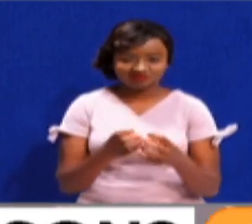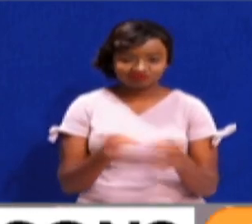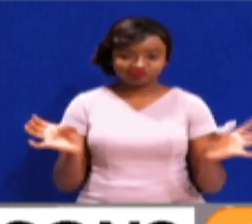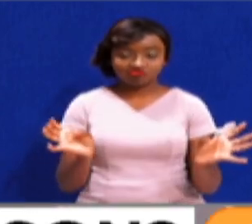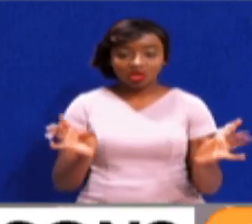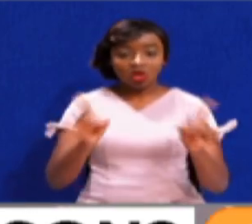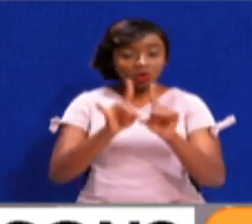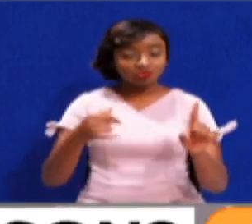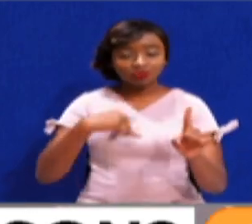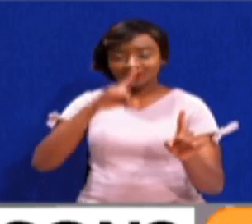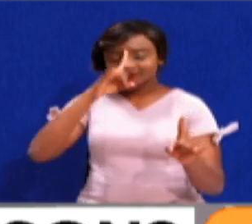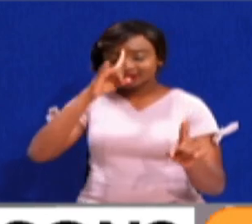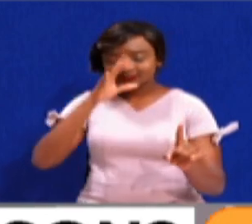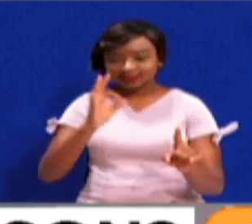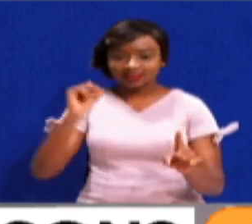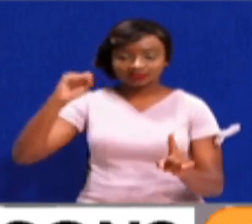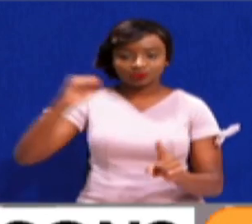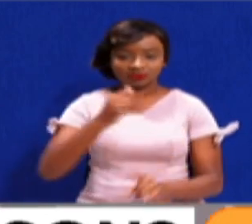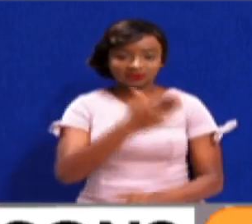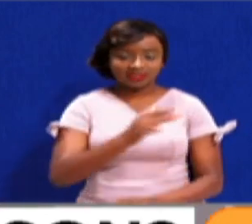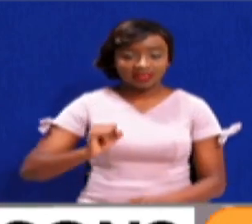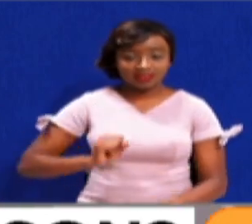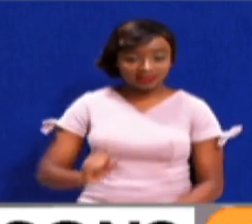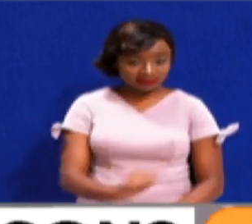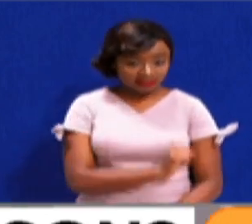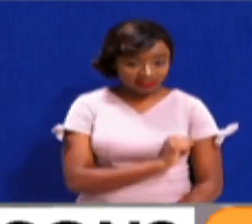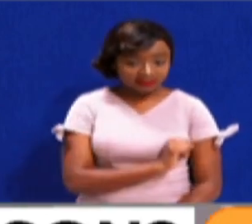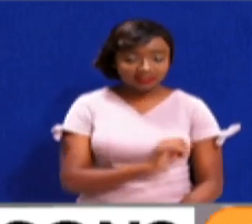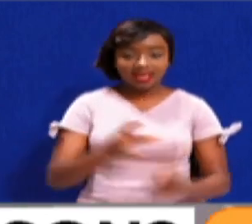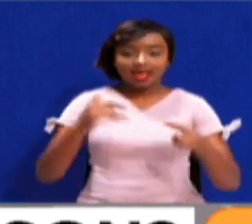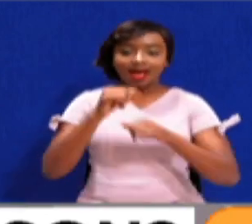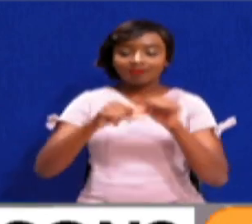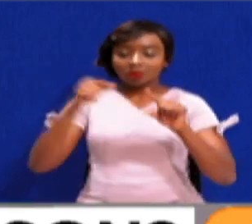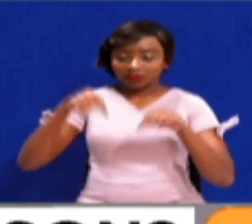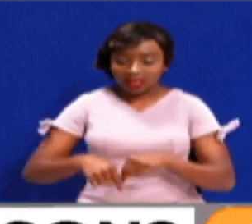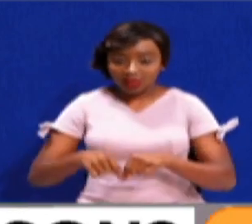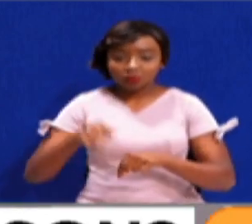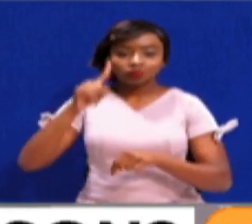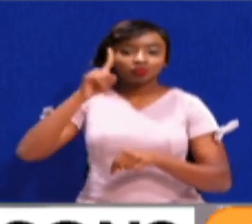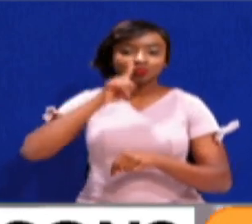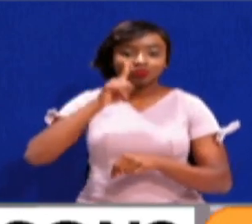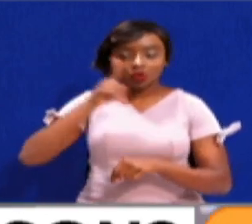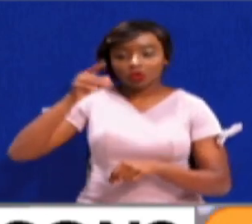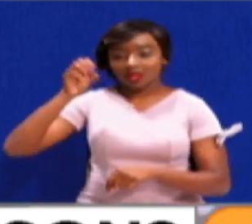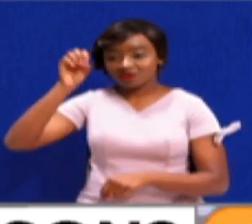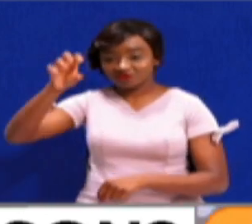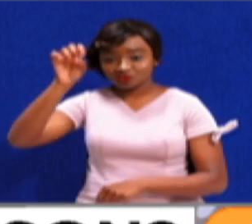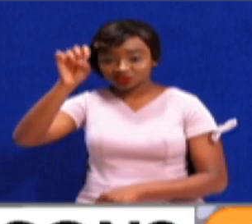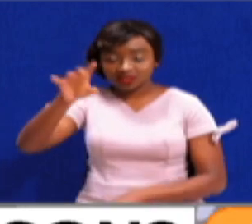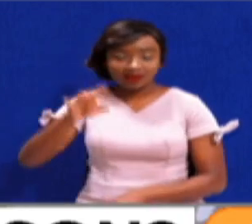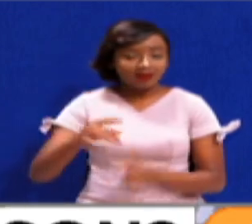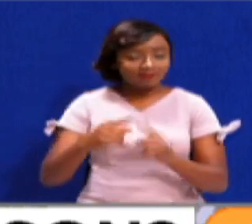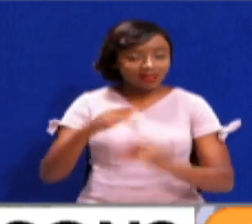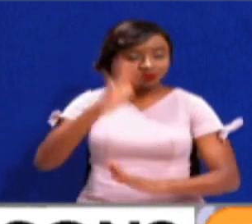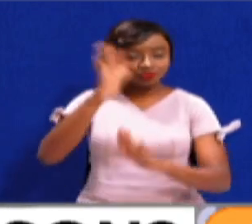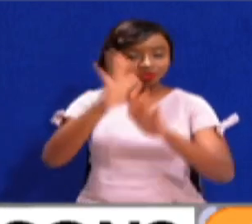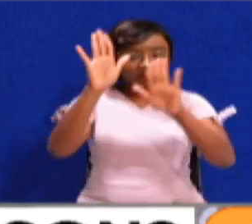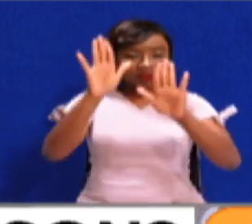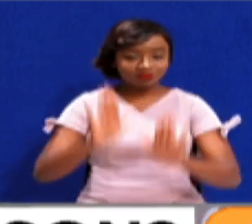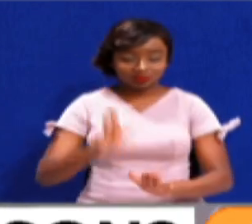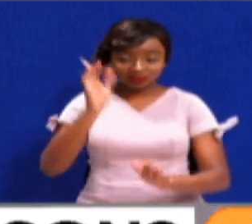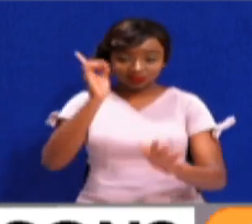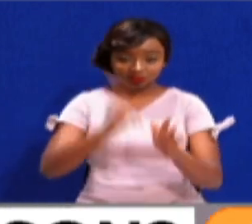serious politics in the Senate, about now, about tomorrow, and about the future. But what is important is that finally,